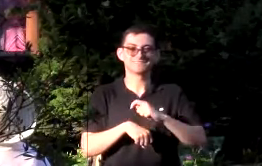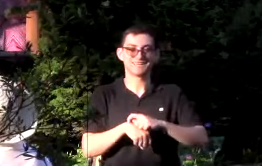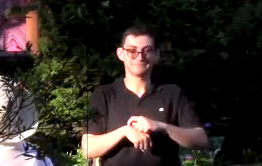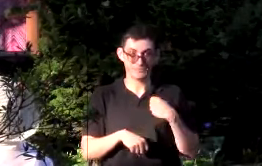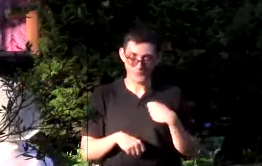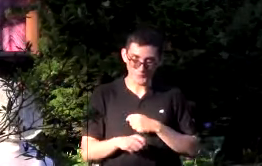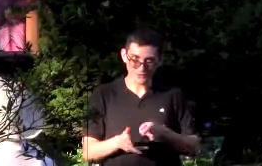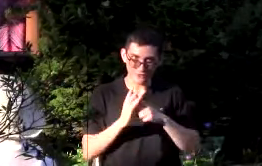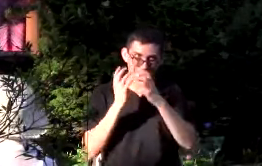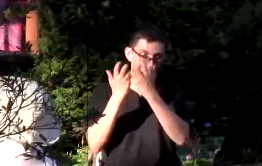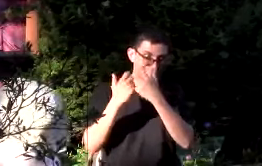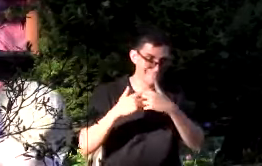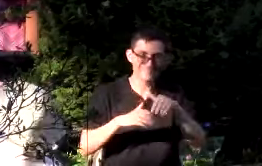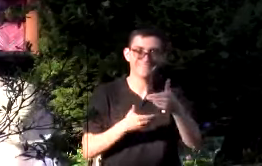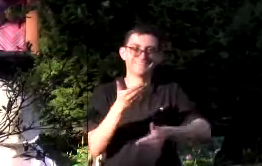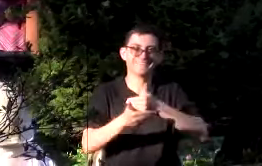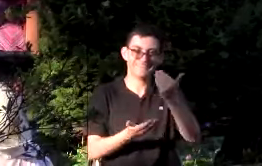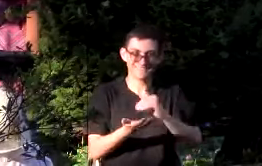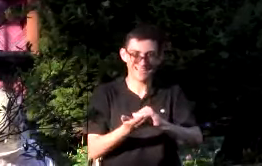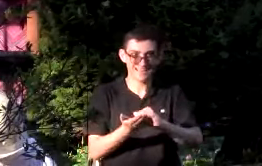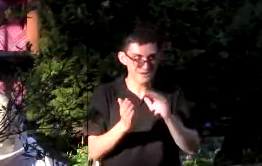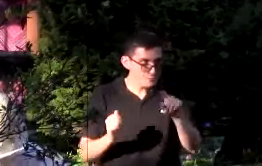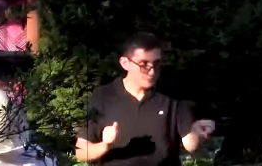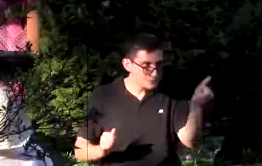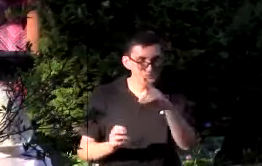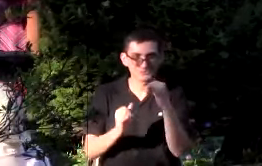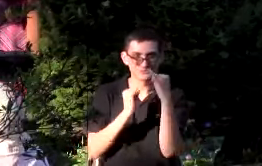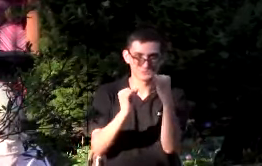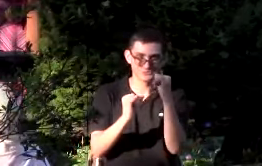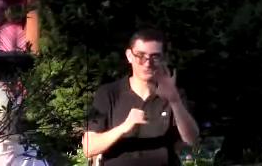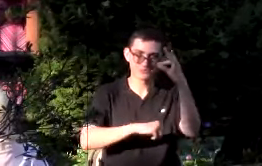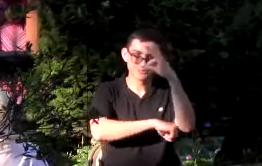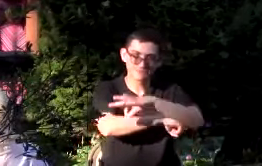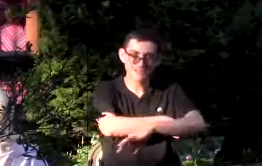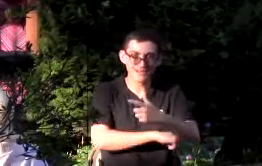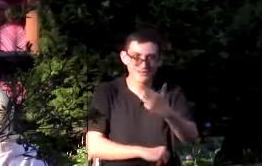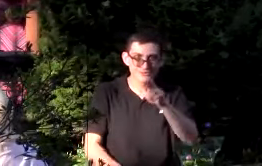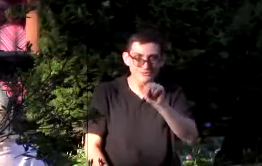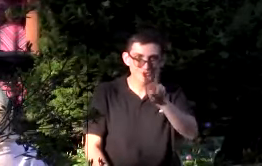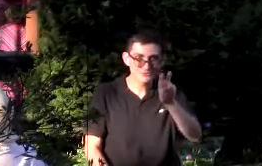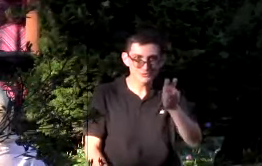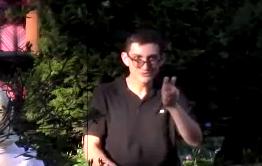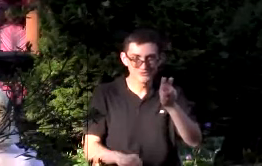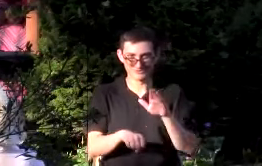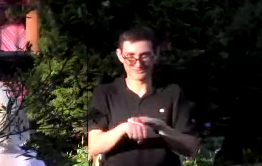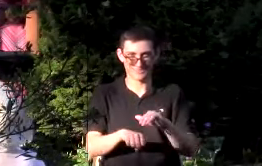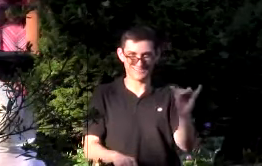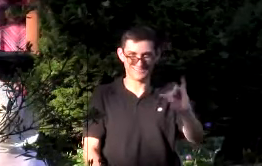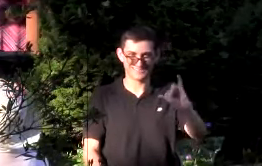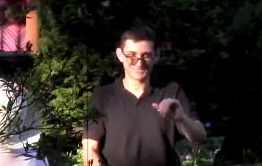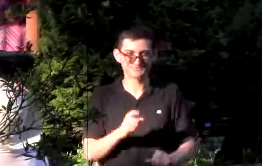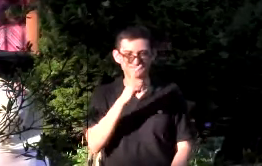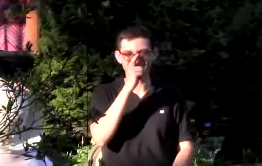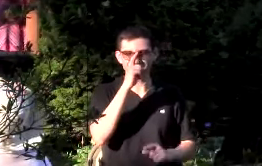hope that you are too, that you're getting your Shabbat groove back on as well. It is, it's a joy. It's a joy